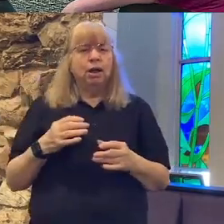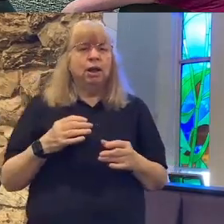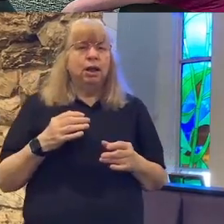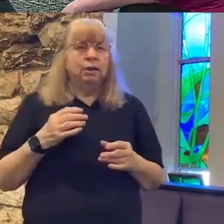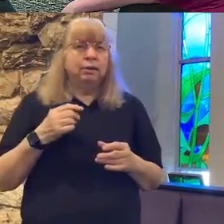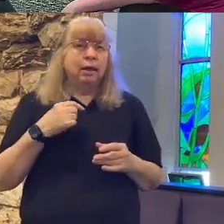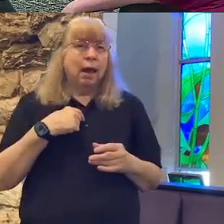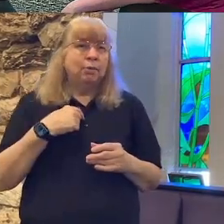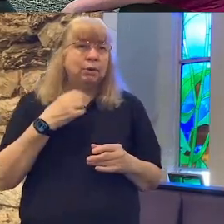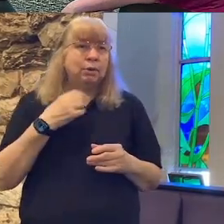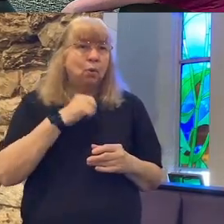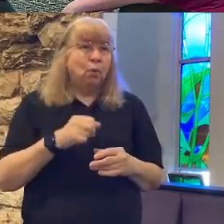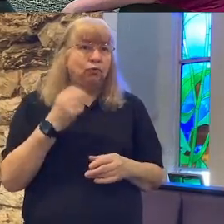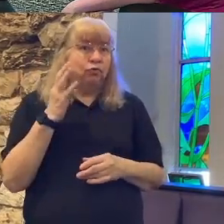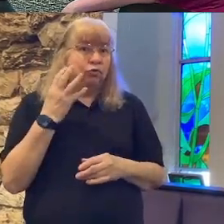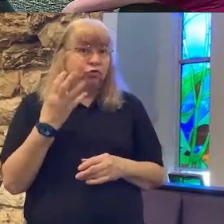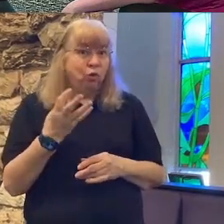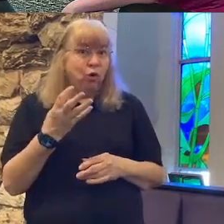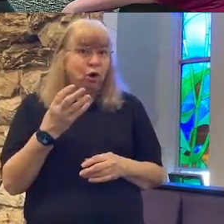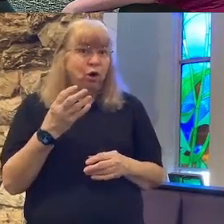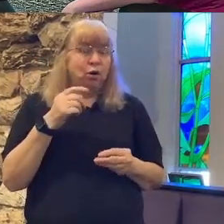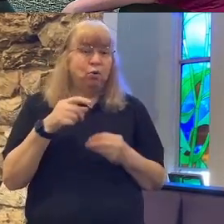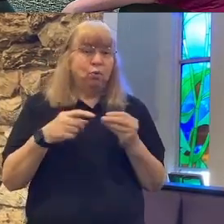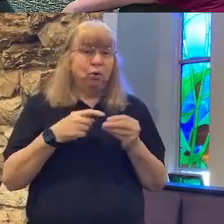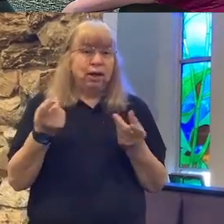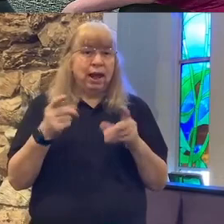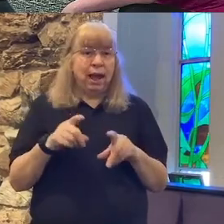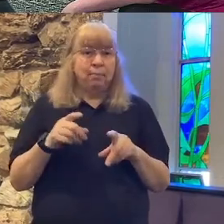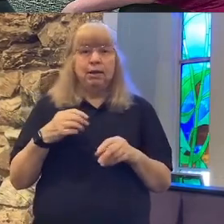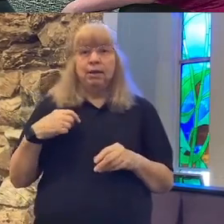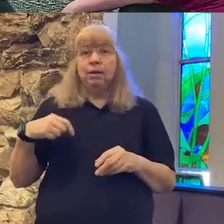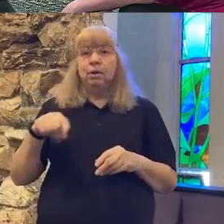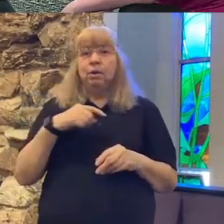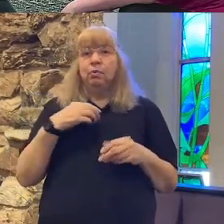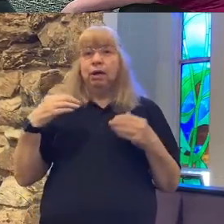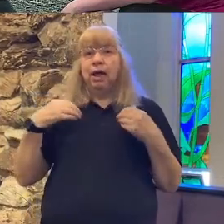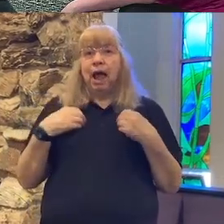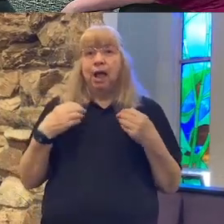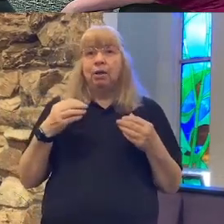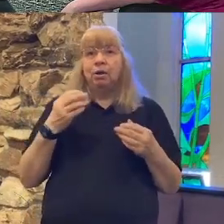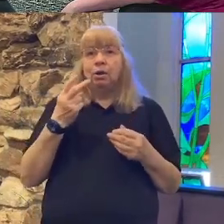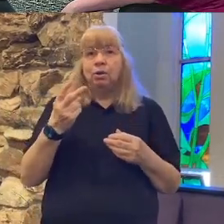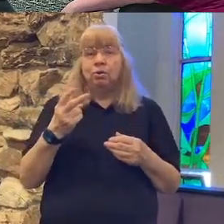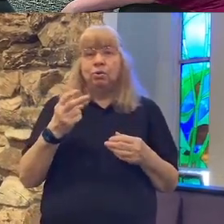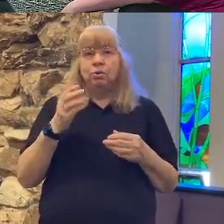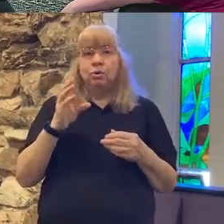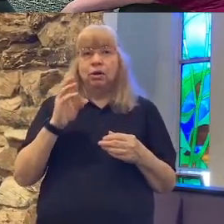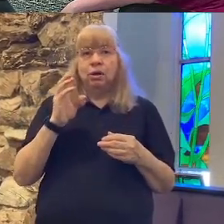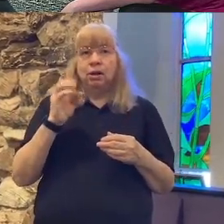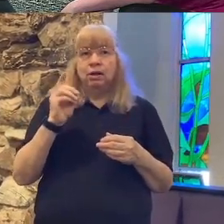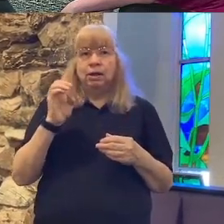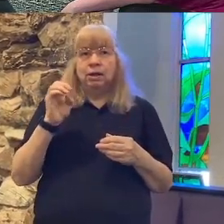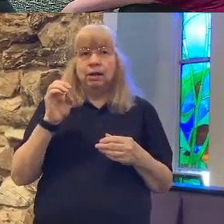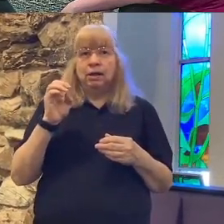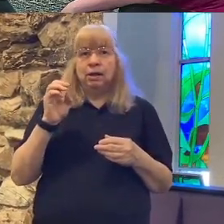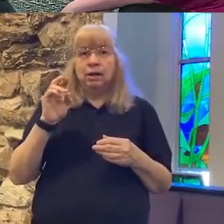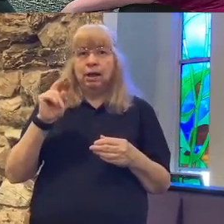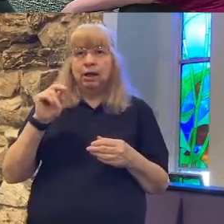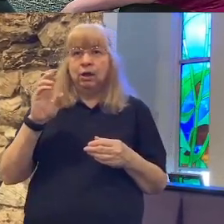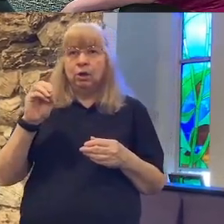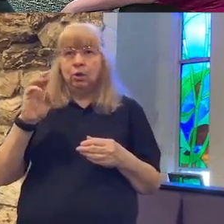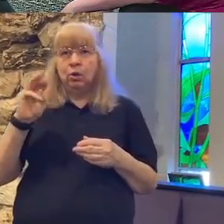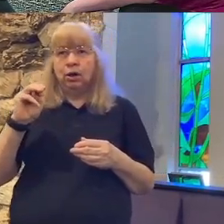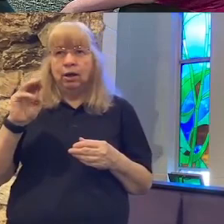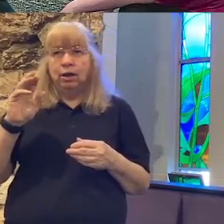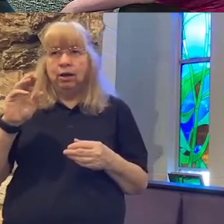I was 4 years old when it happened. We had two denominations. We had a Methodist group, and